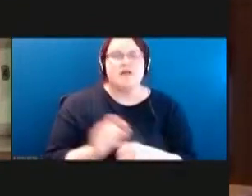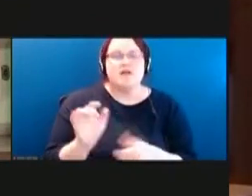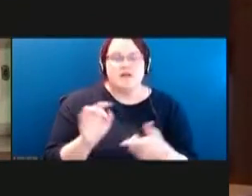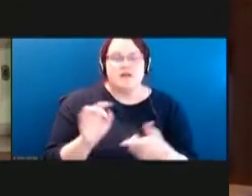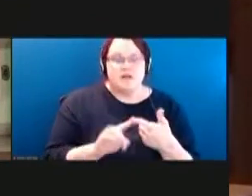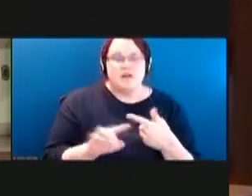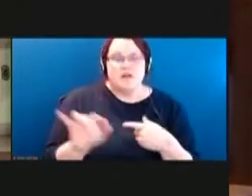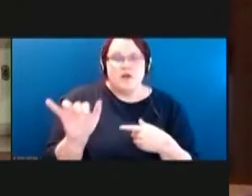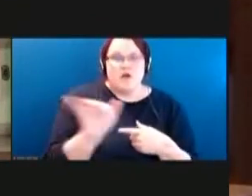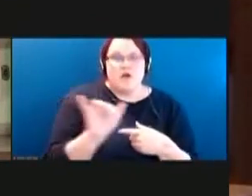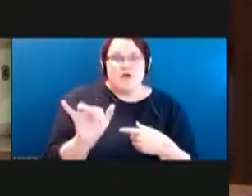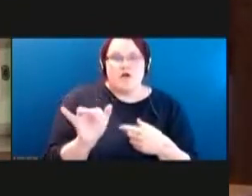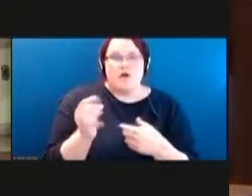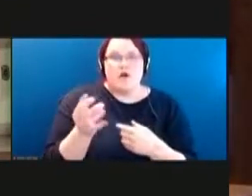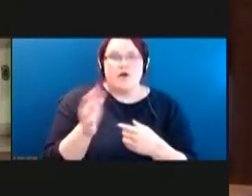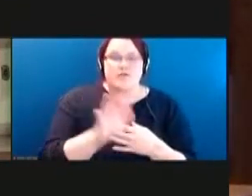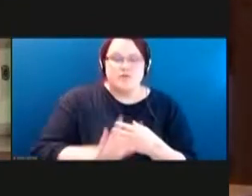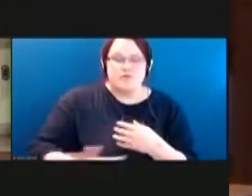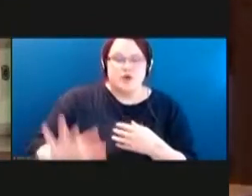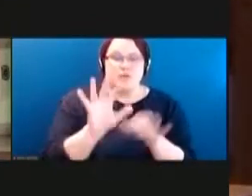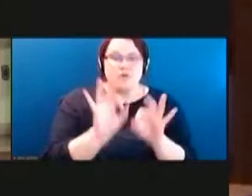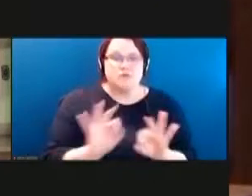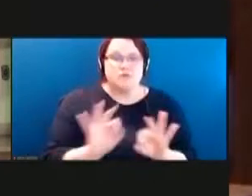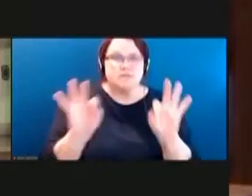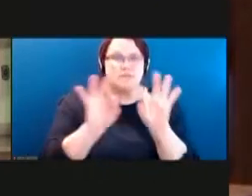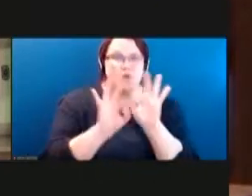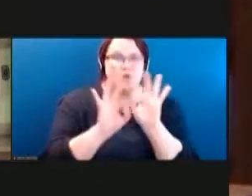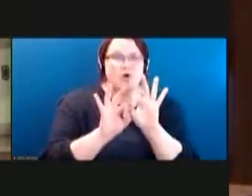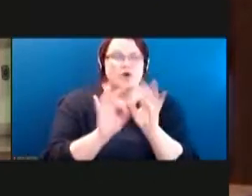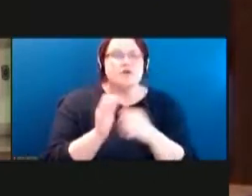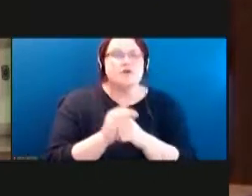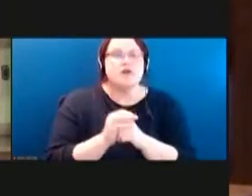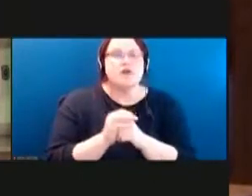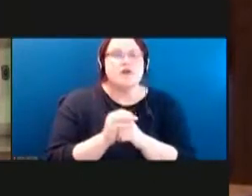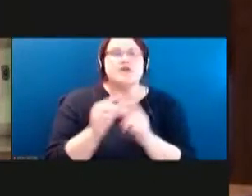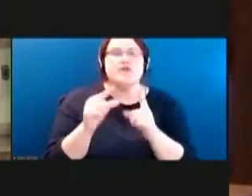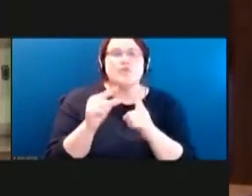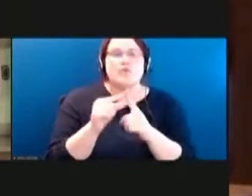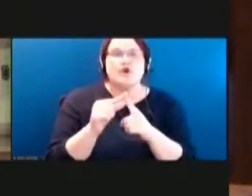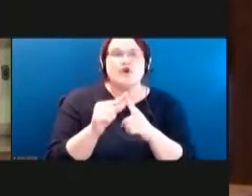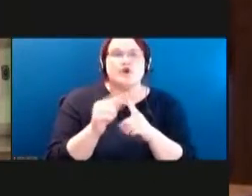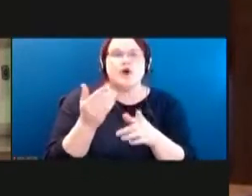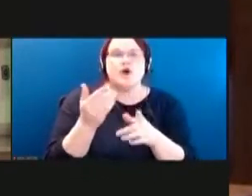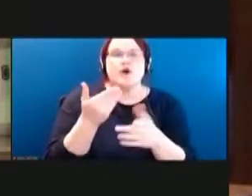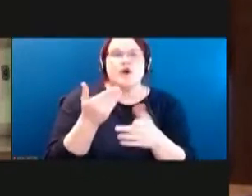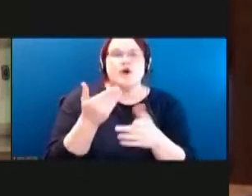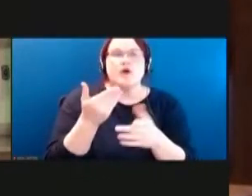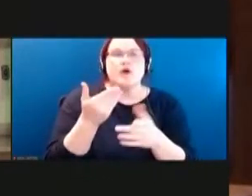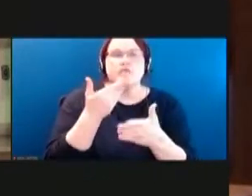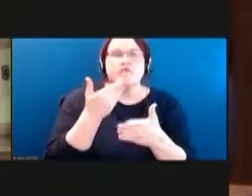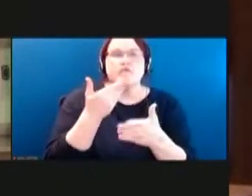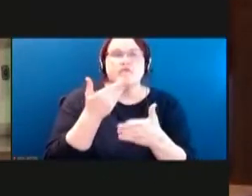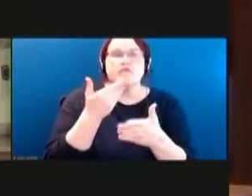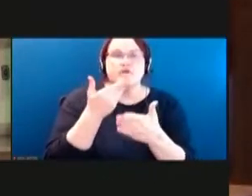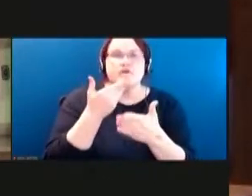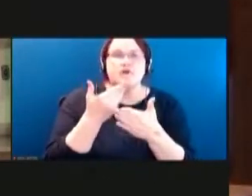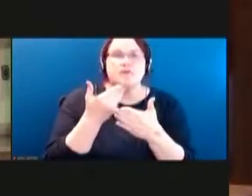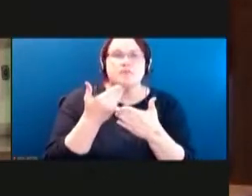was significant as the work of a prominent architect and